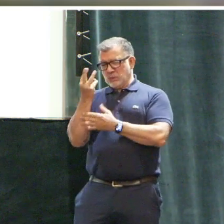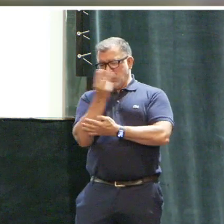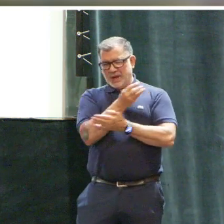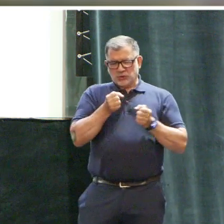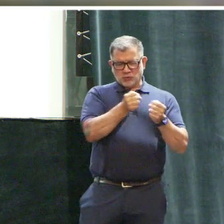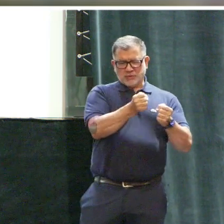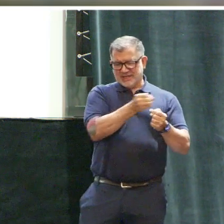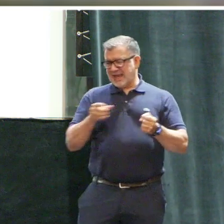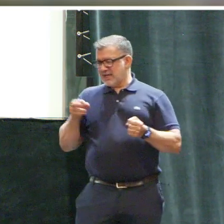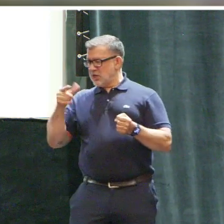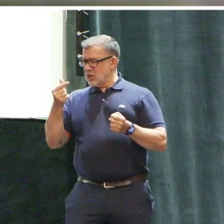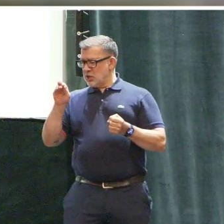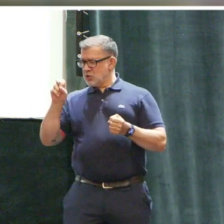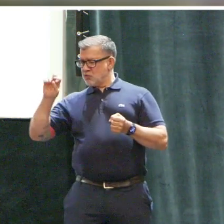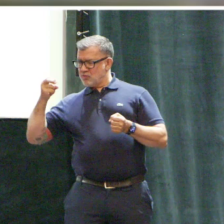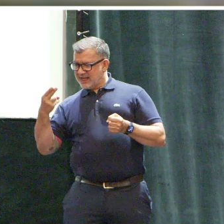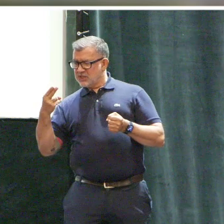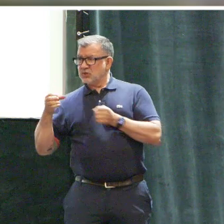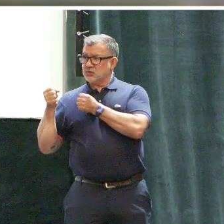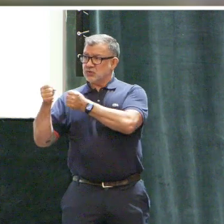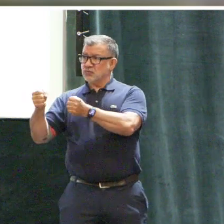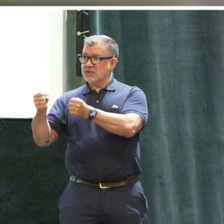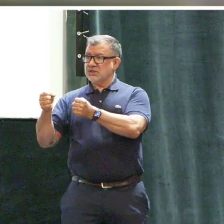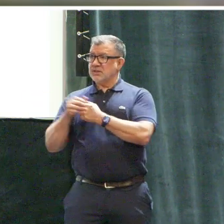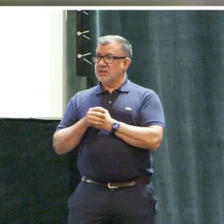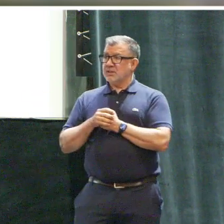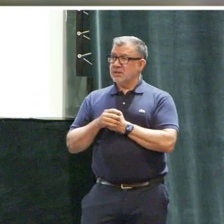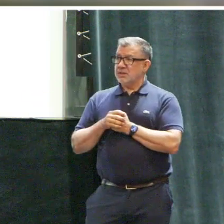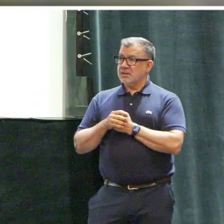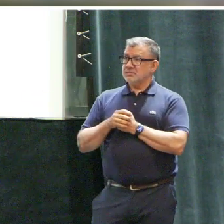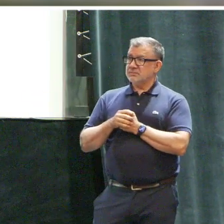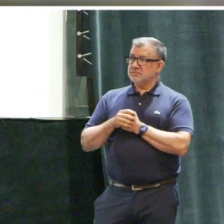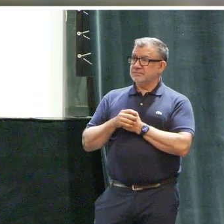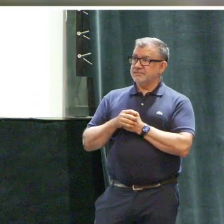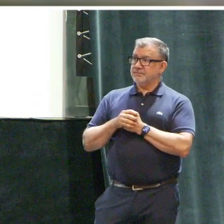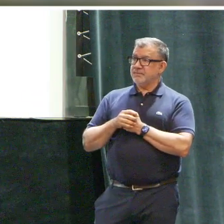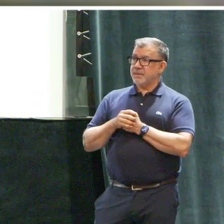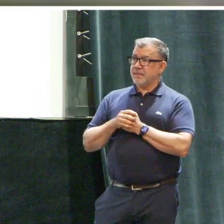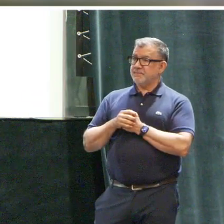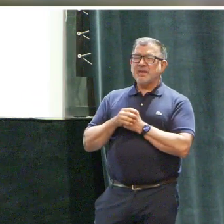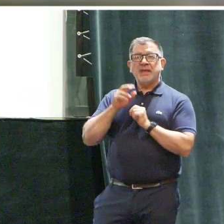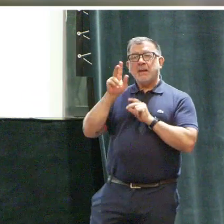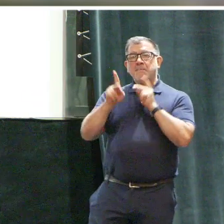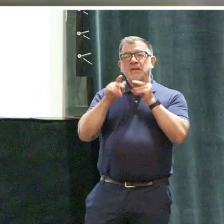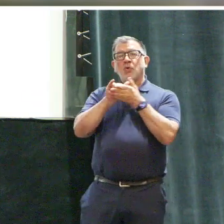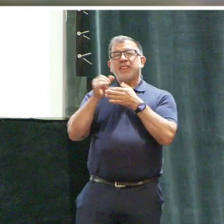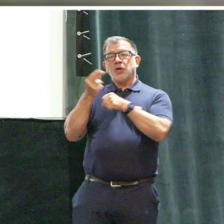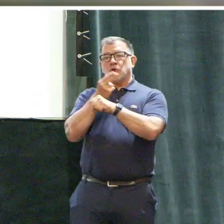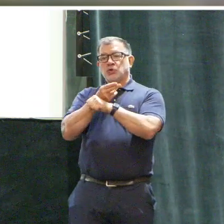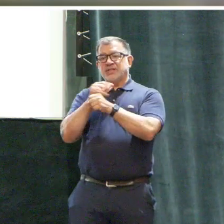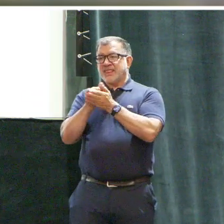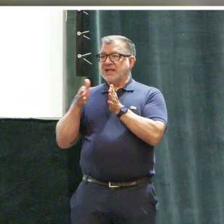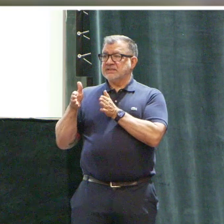permit a similar space for pedestrians that are using that sidewalk, which would be severely